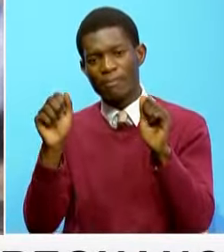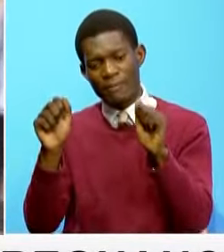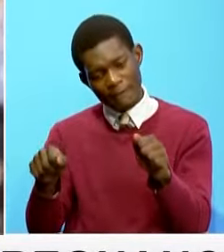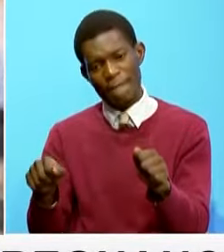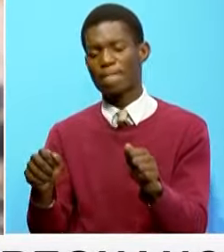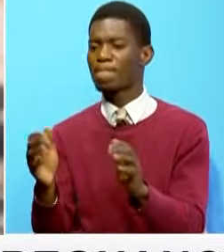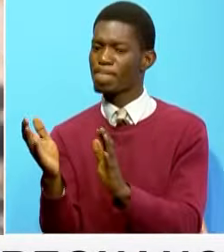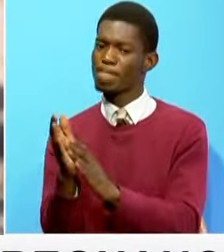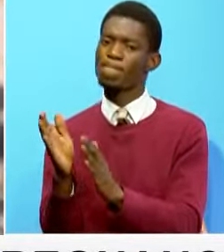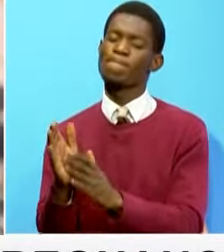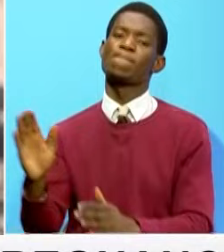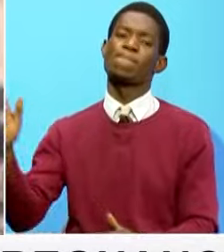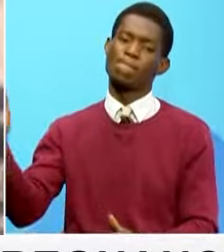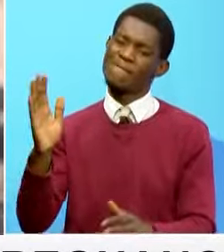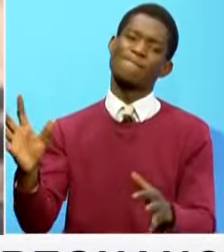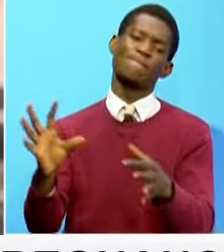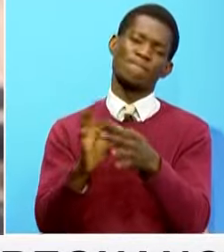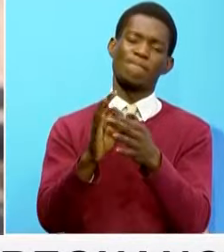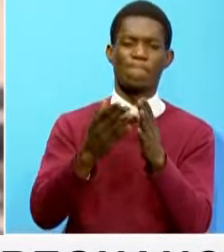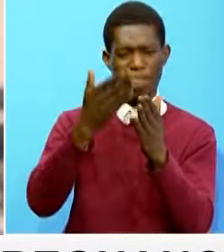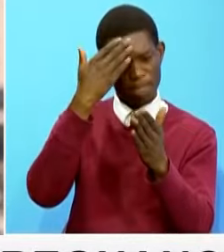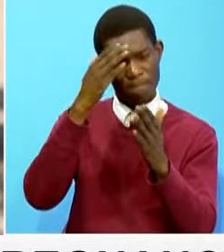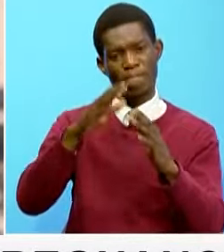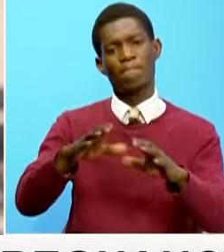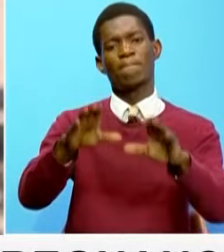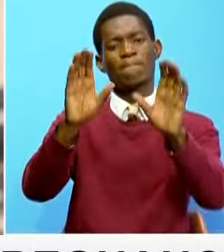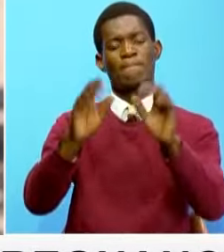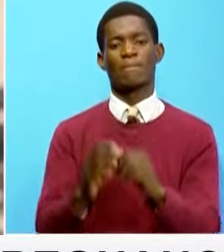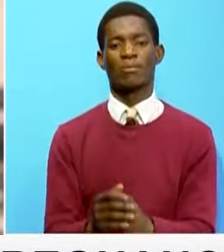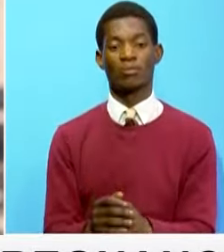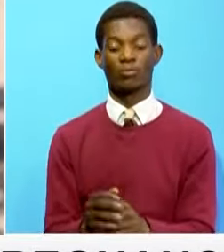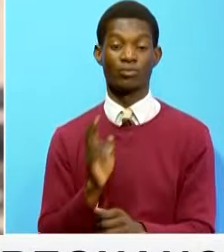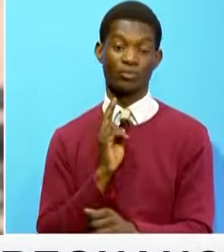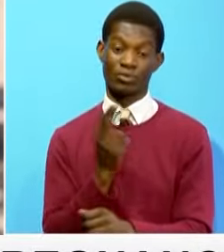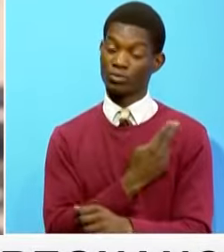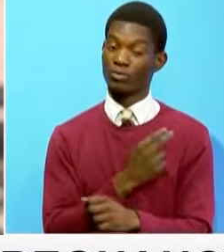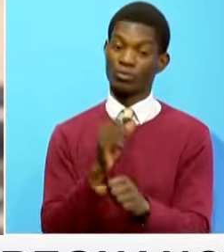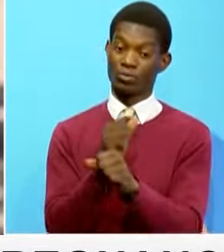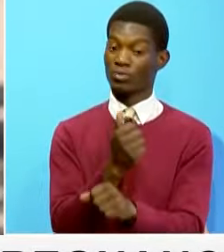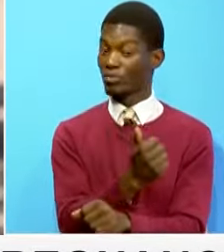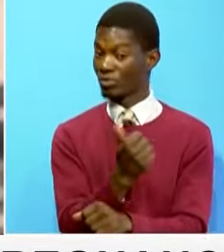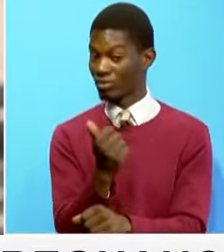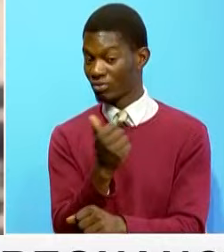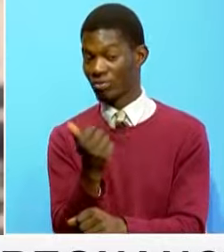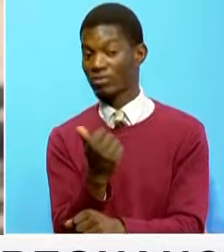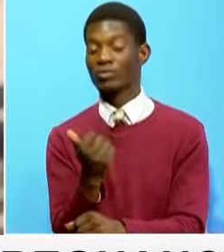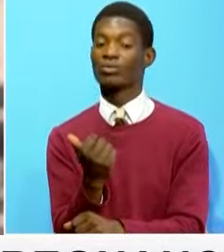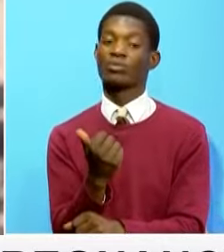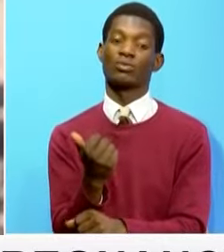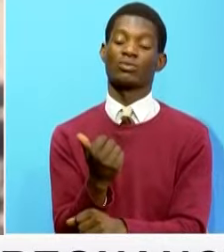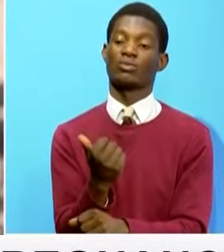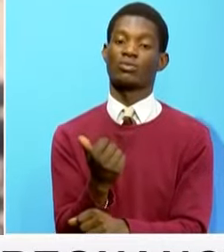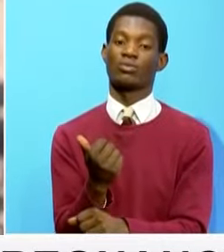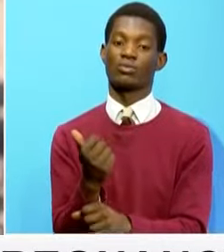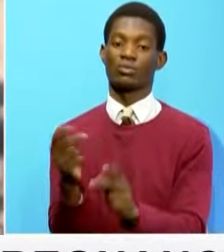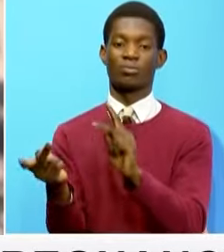back? As a coalition, we are working also with other stakeholders like CAMFE. We're also working together with the